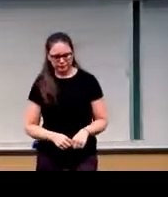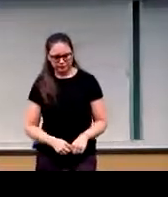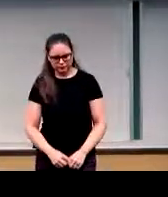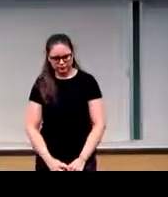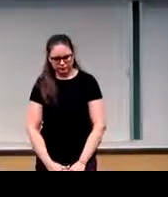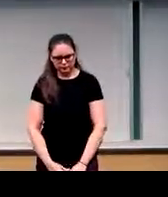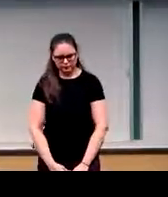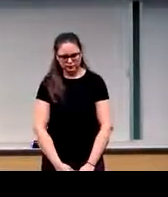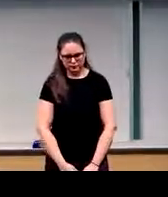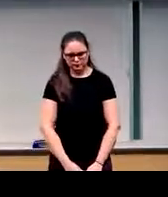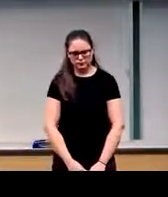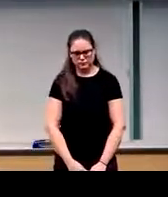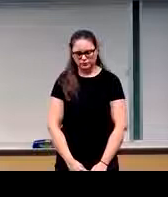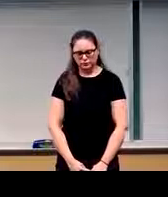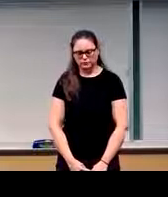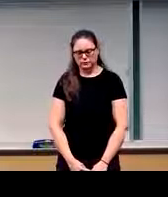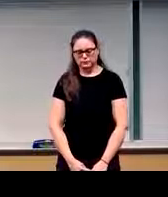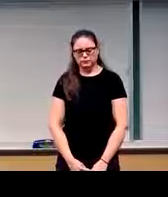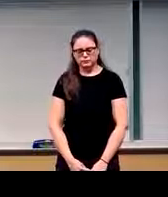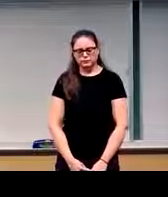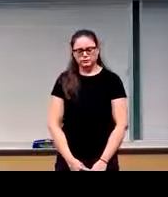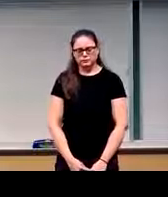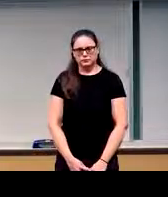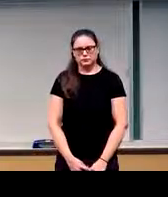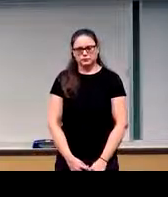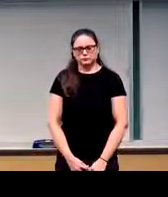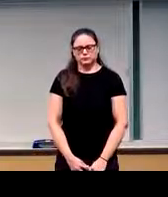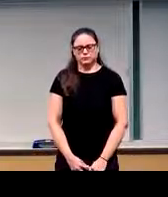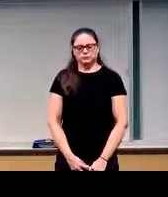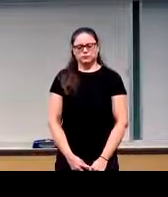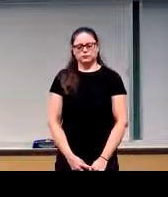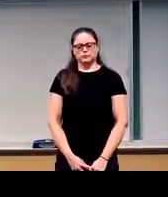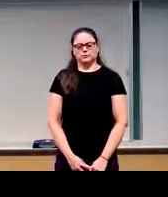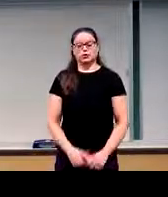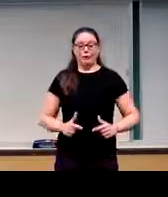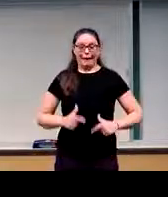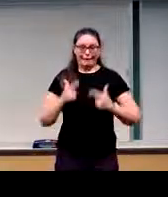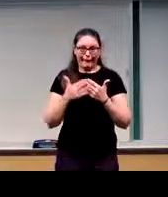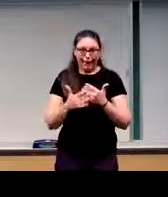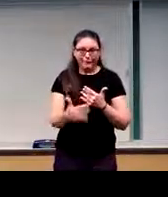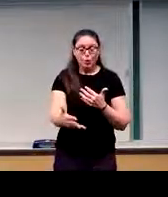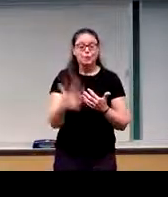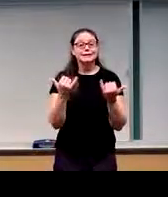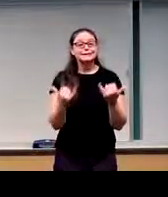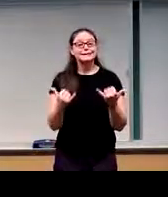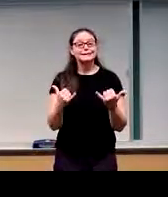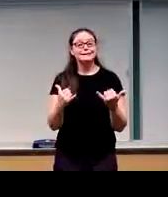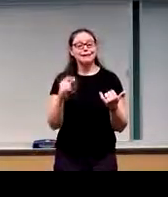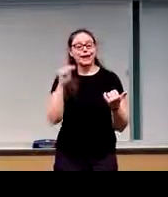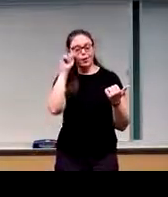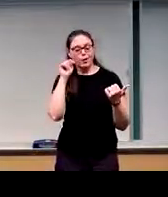So moving farther along in the life course, adolescence is a sensitive